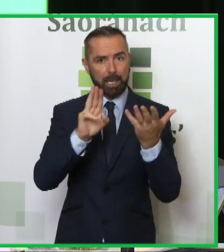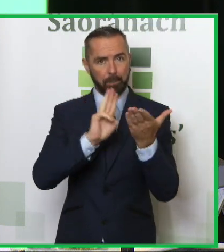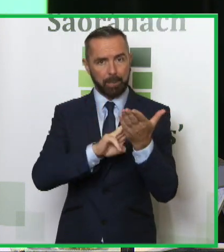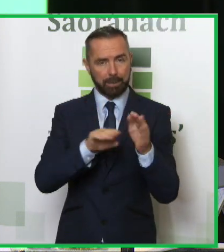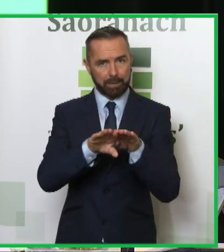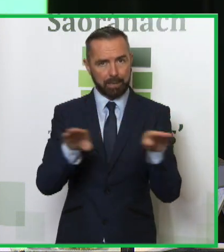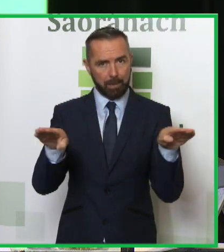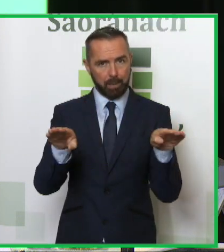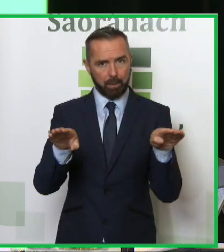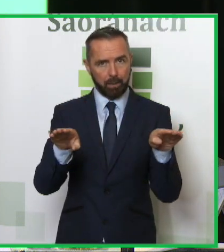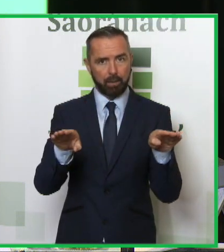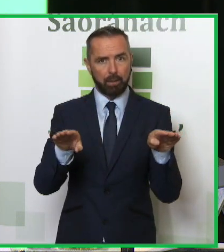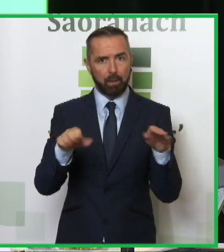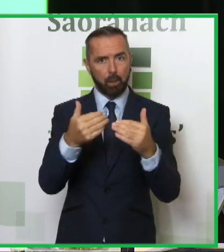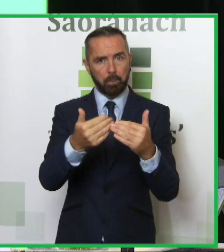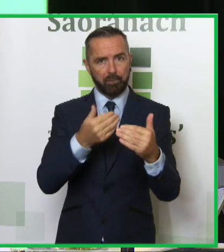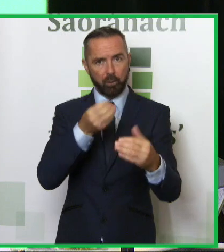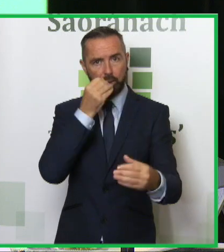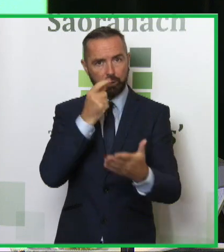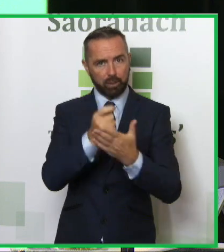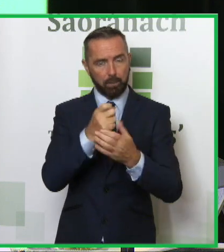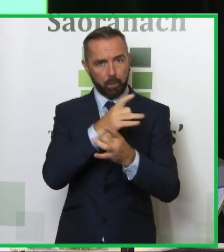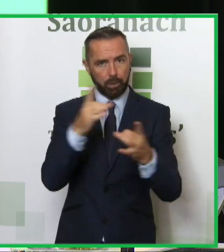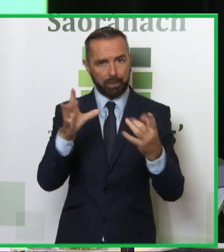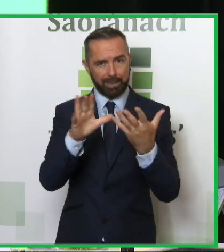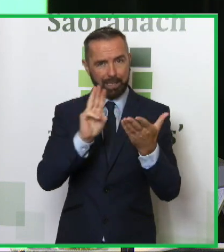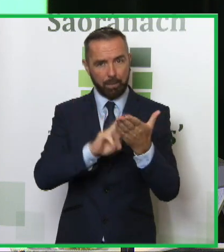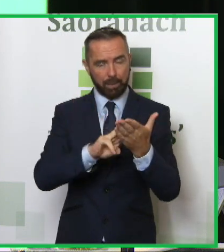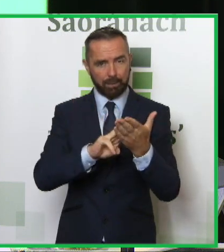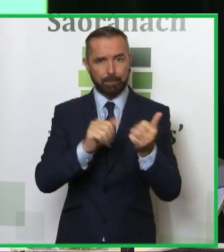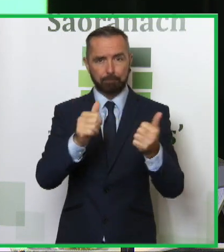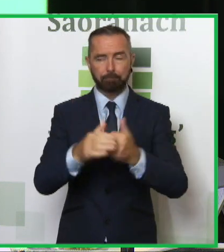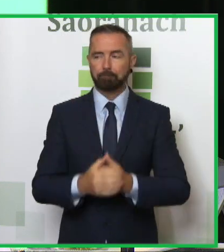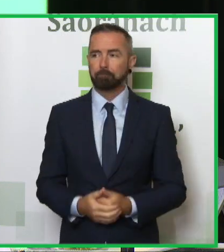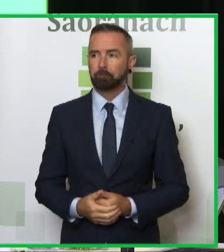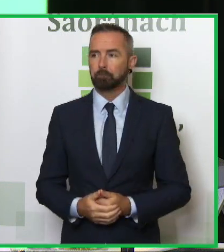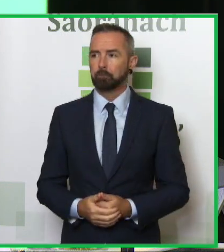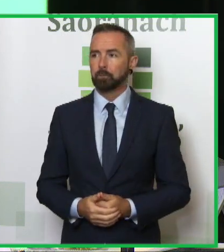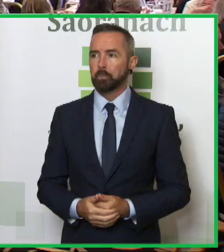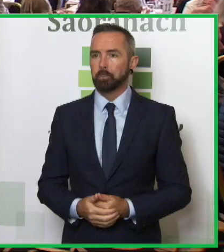table, and then we'll just take stock before we go to lunch. So 10 minutes, and I'll call back in again. Thanks.